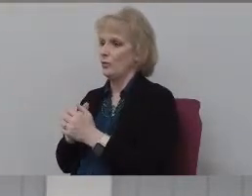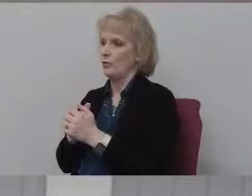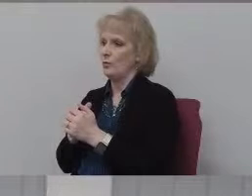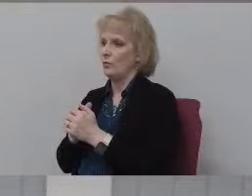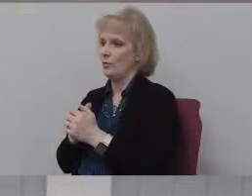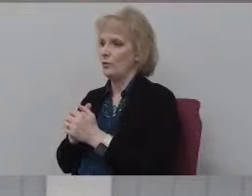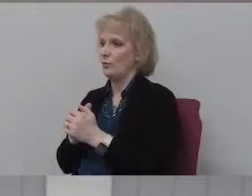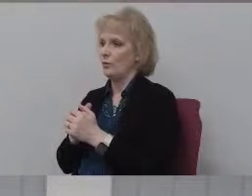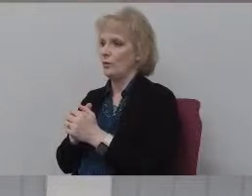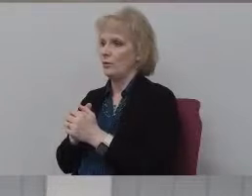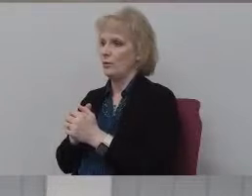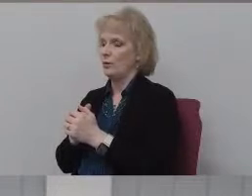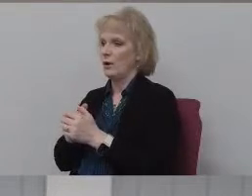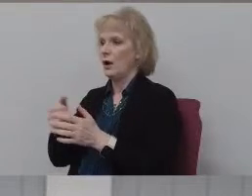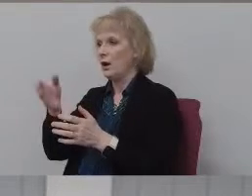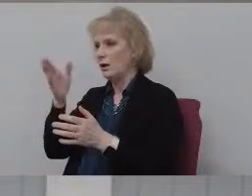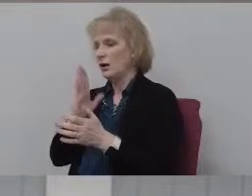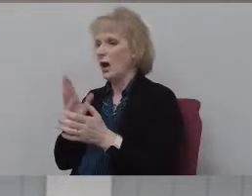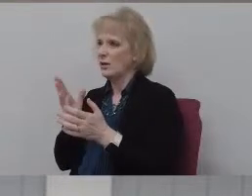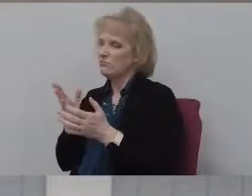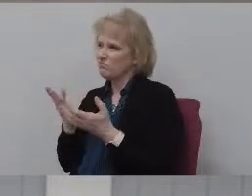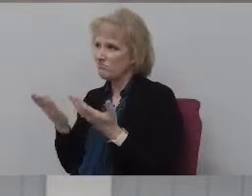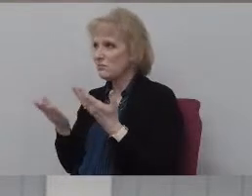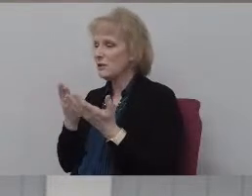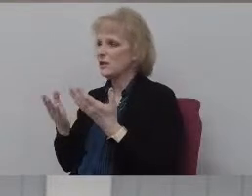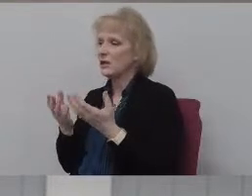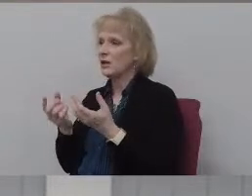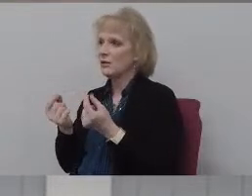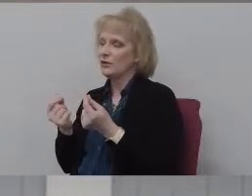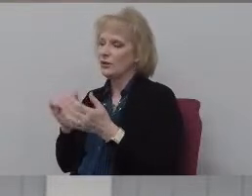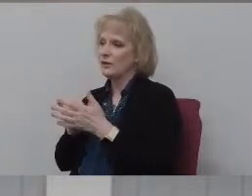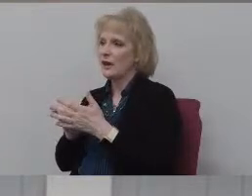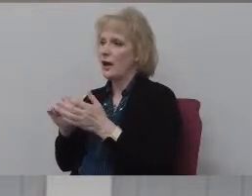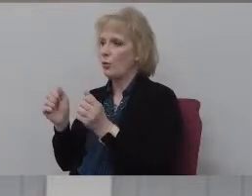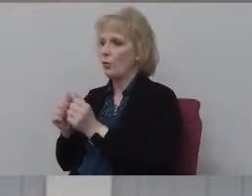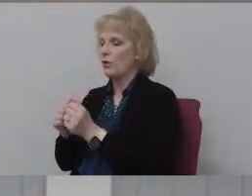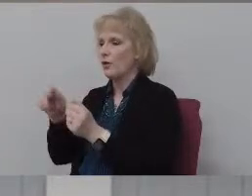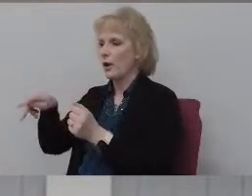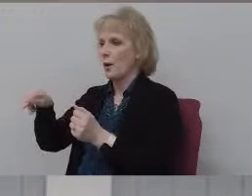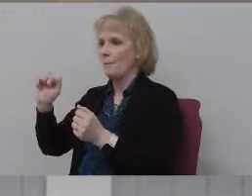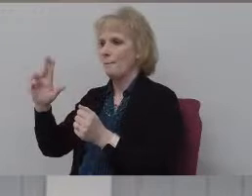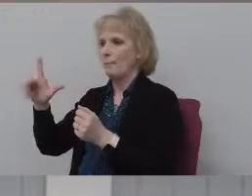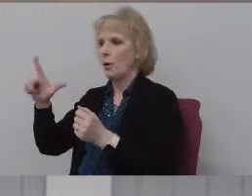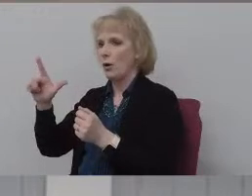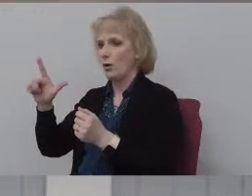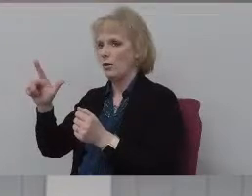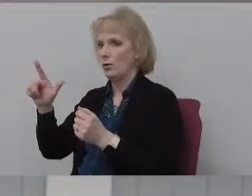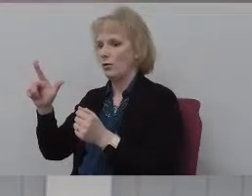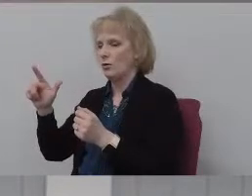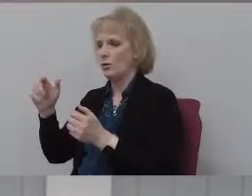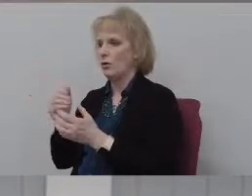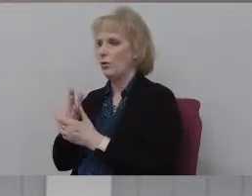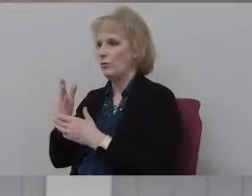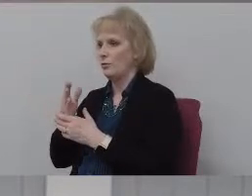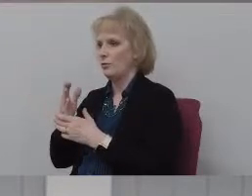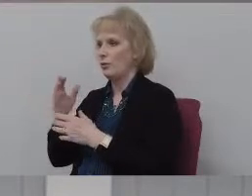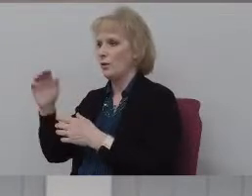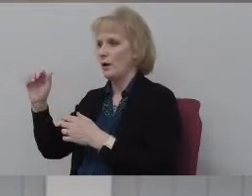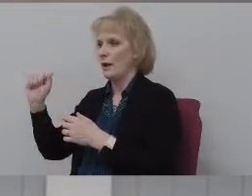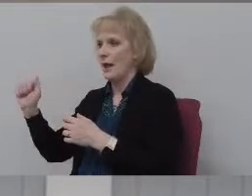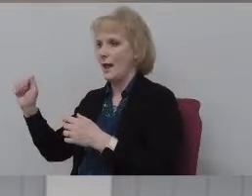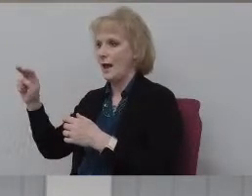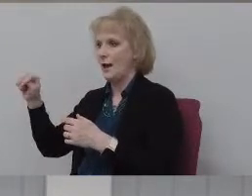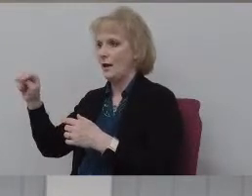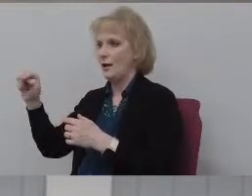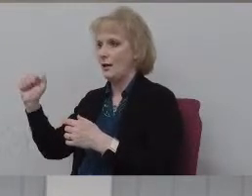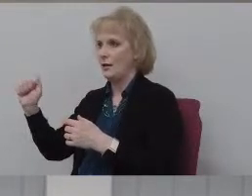In a sense, God did that even with the Apostle Paul through Ananias. God said, go to the city, you're going to meet a man by the name of Ananias,